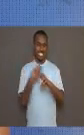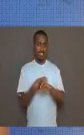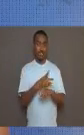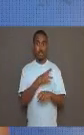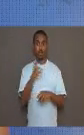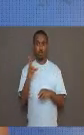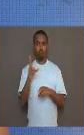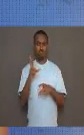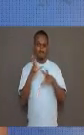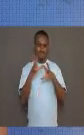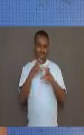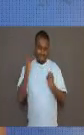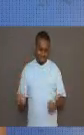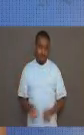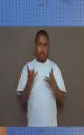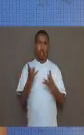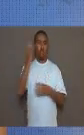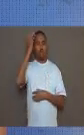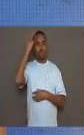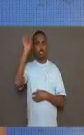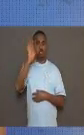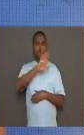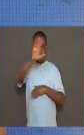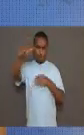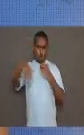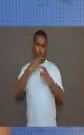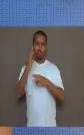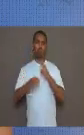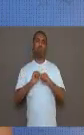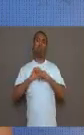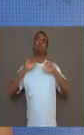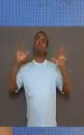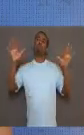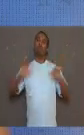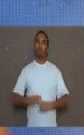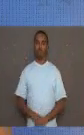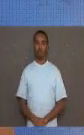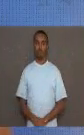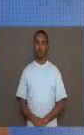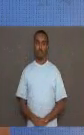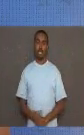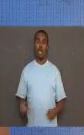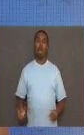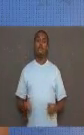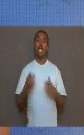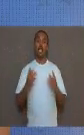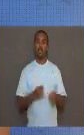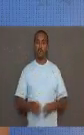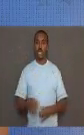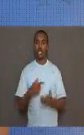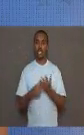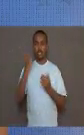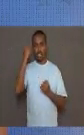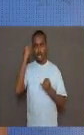or revolutionary concepts all over the world. There are many ways